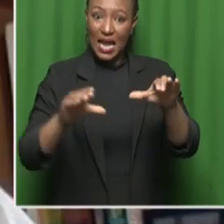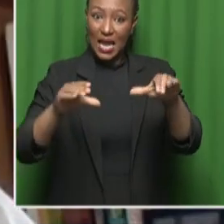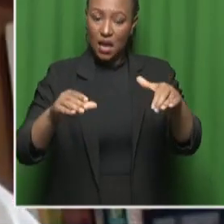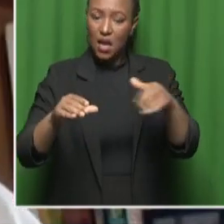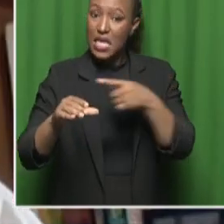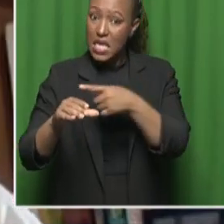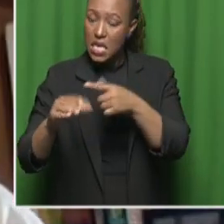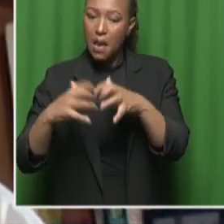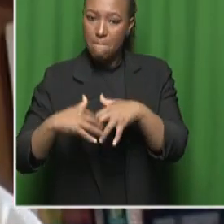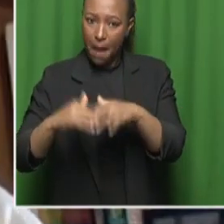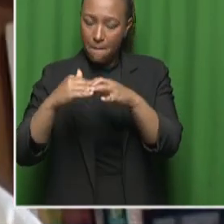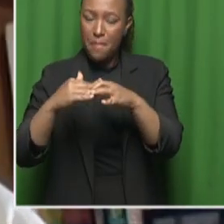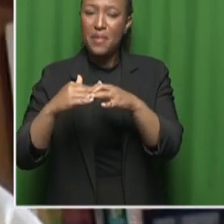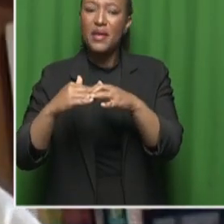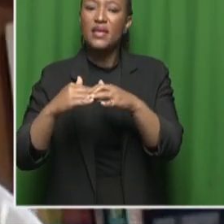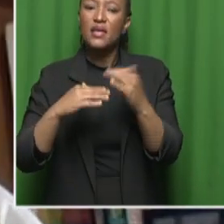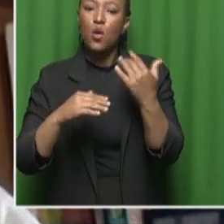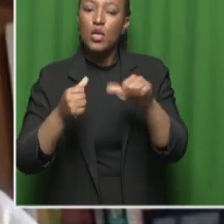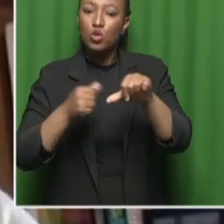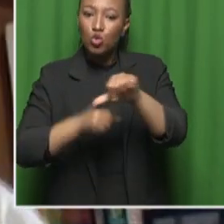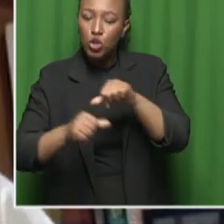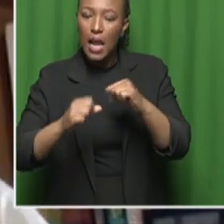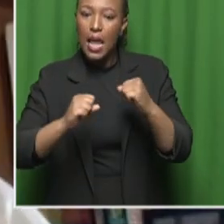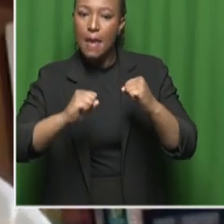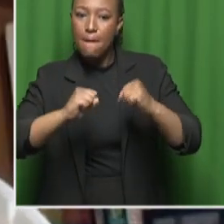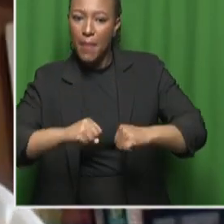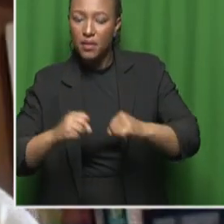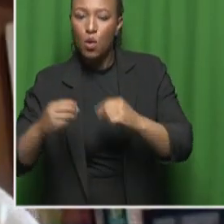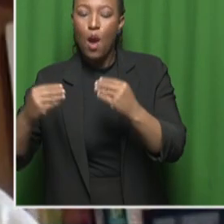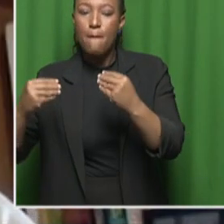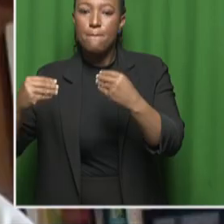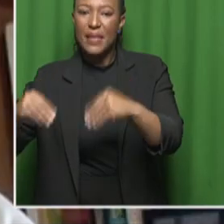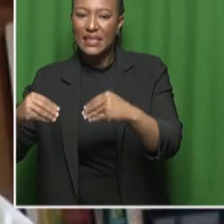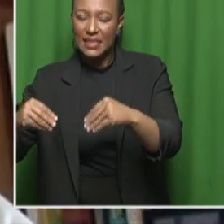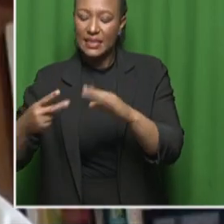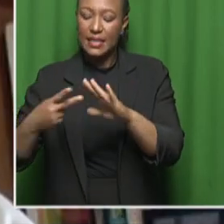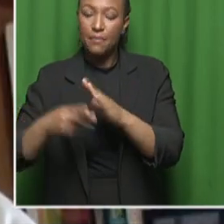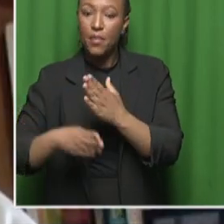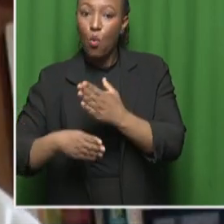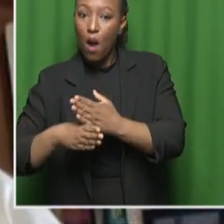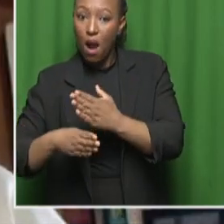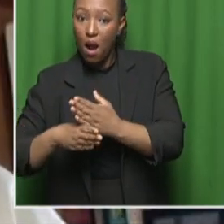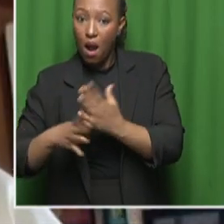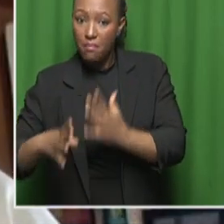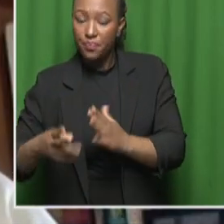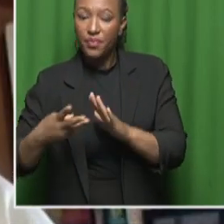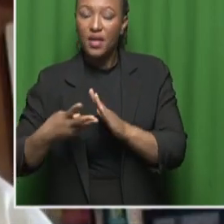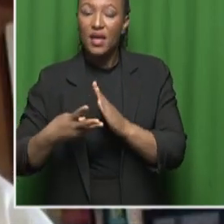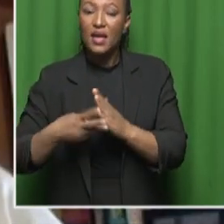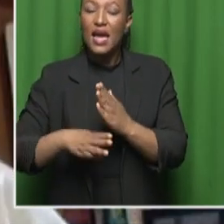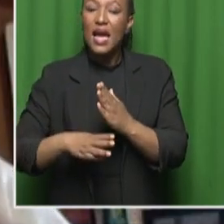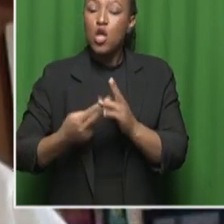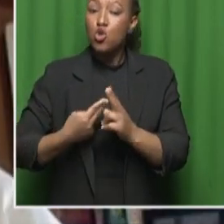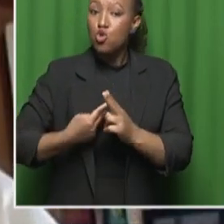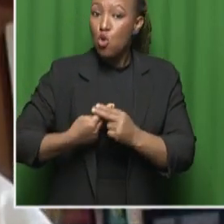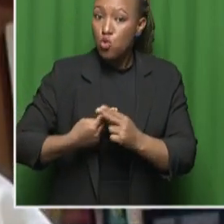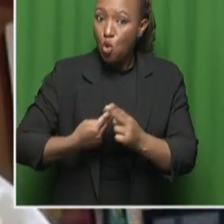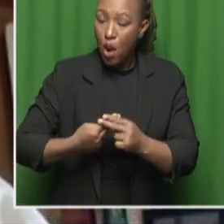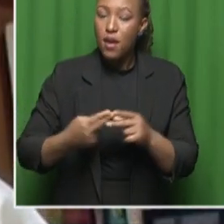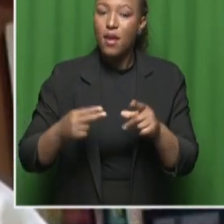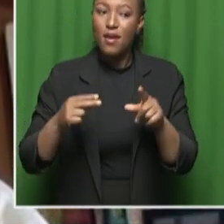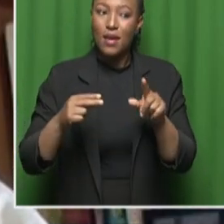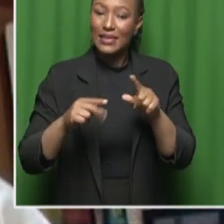social compacting is, where Labour business community and Labour business community organizations, they meet